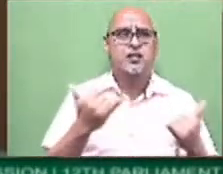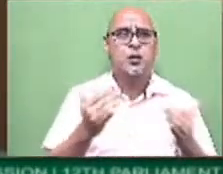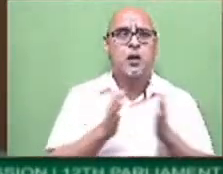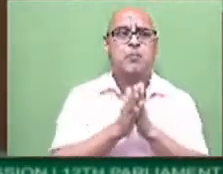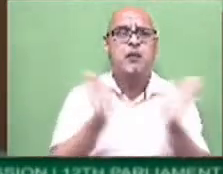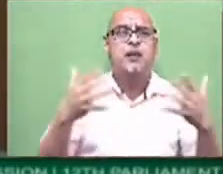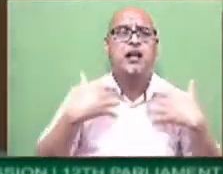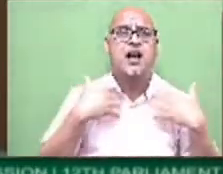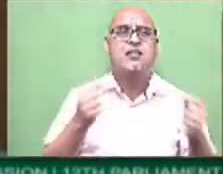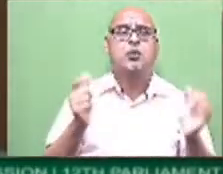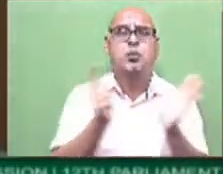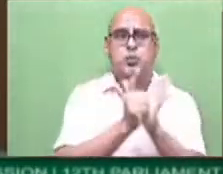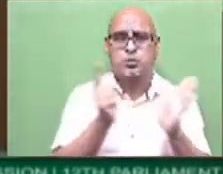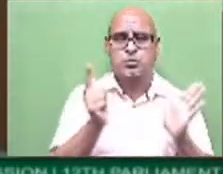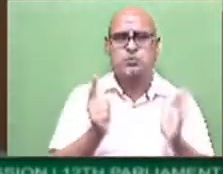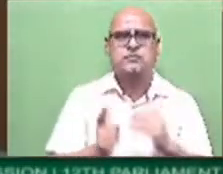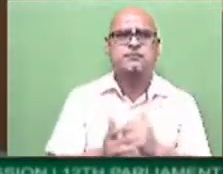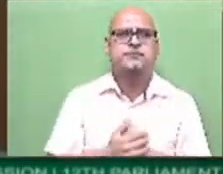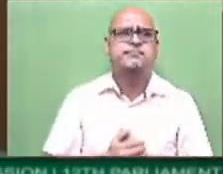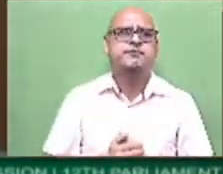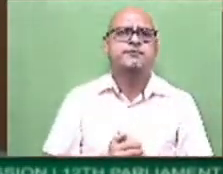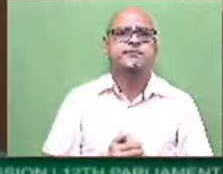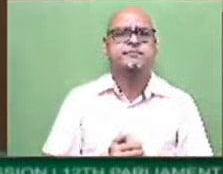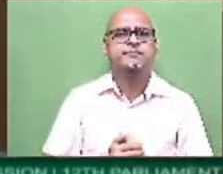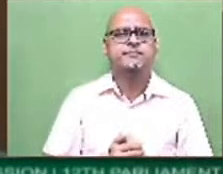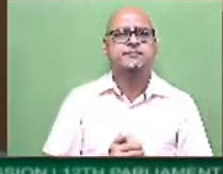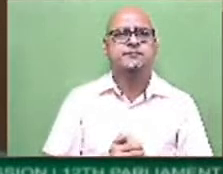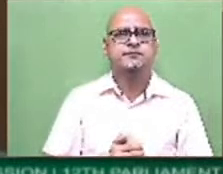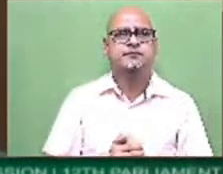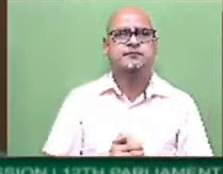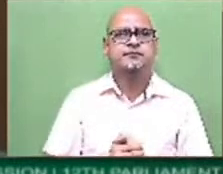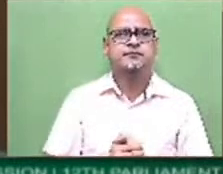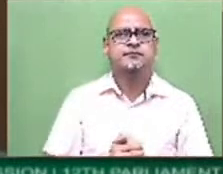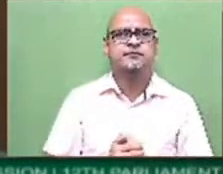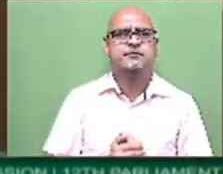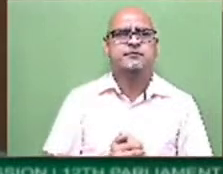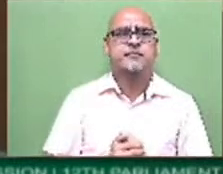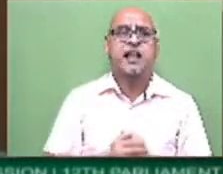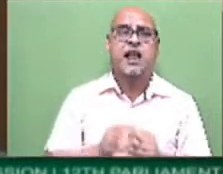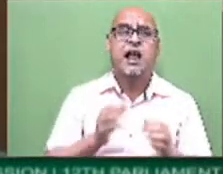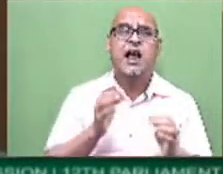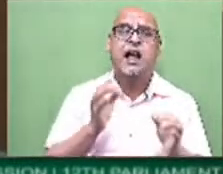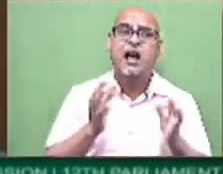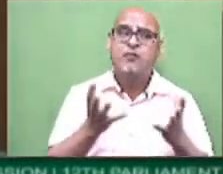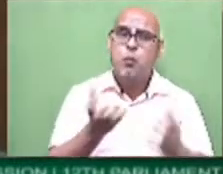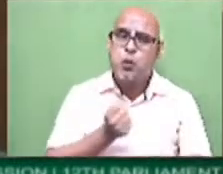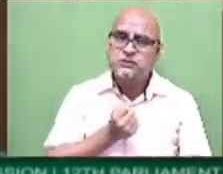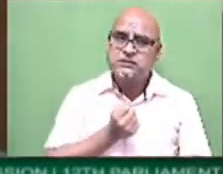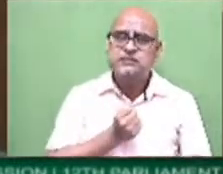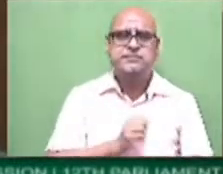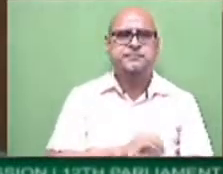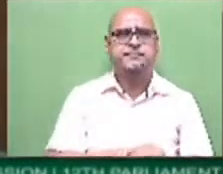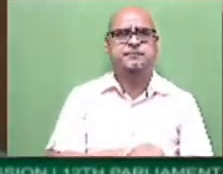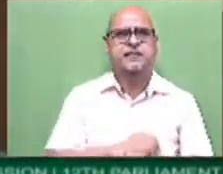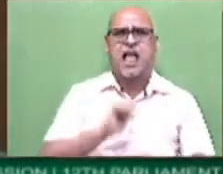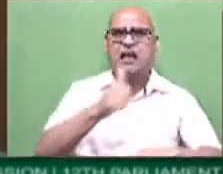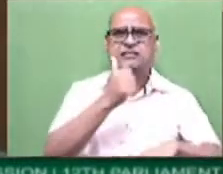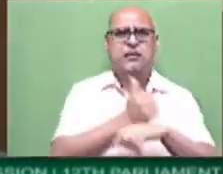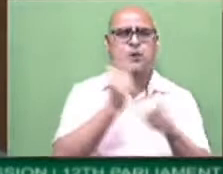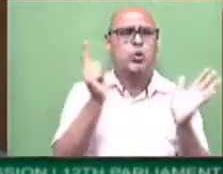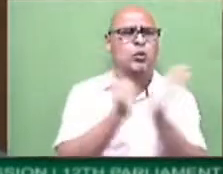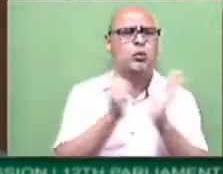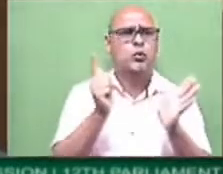we can legislate, but as mentioned earlier, you can't always legislate for a change of behavior. So I think it's very important that